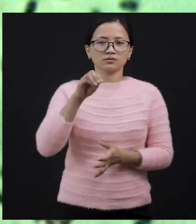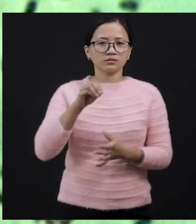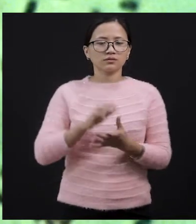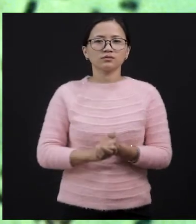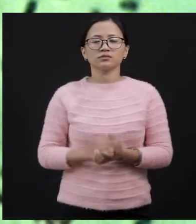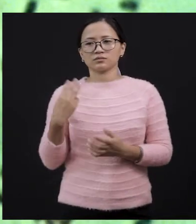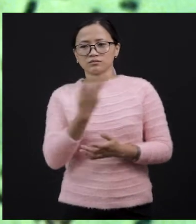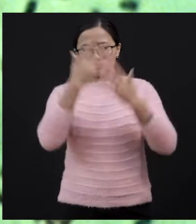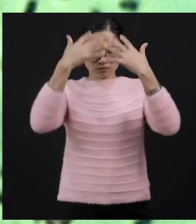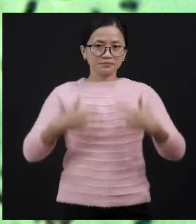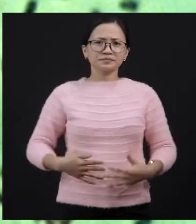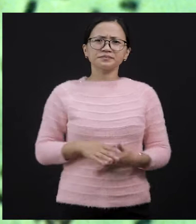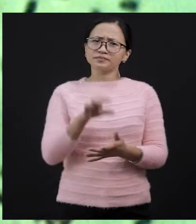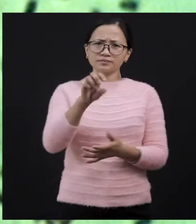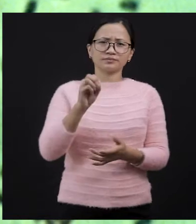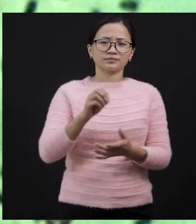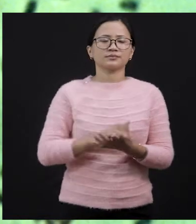by we humans.